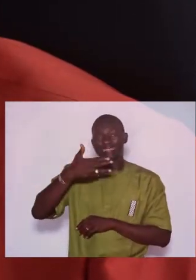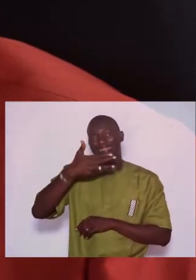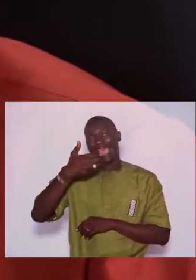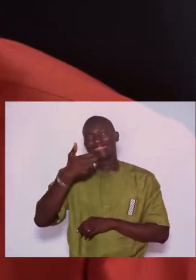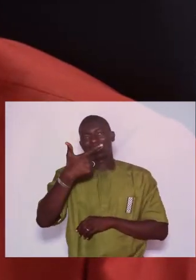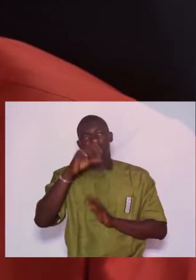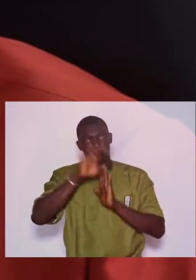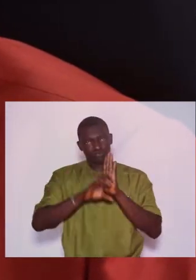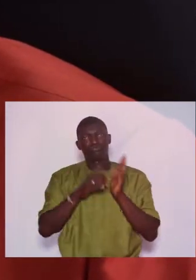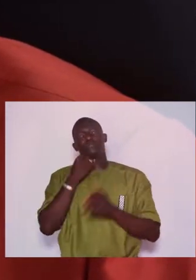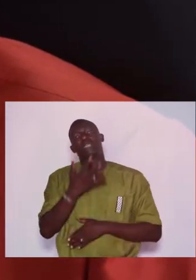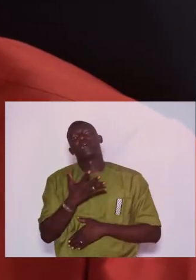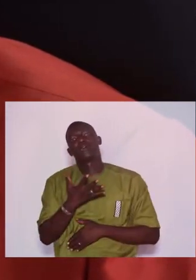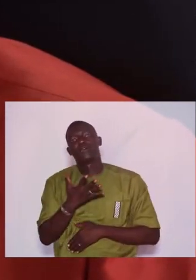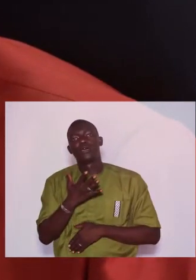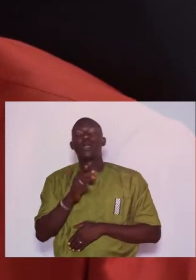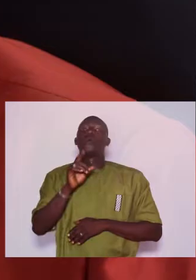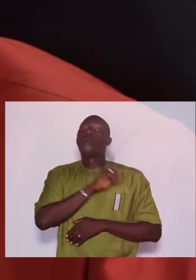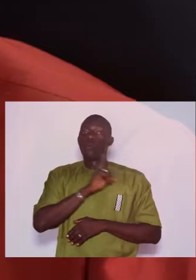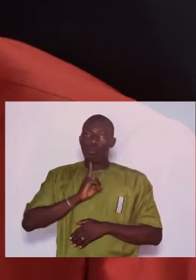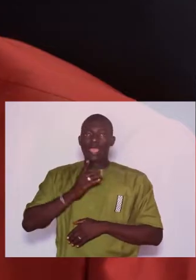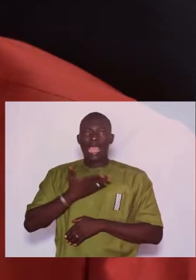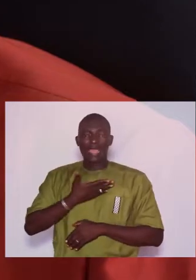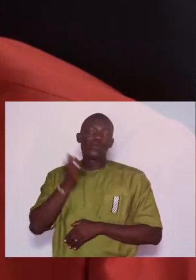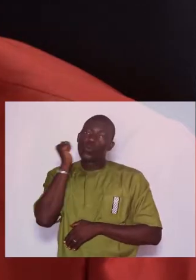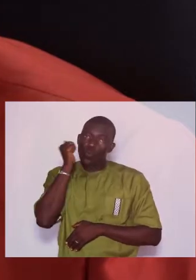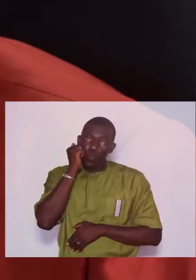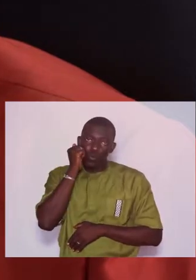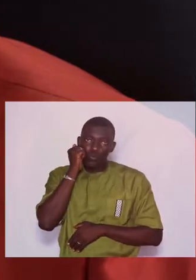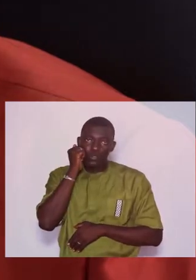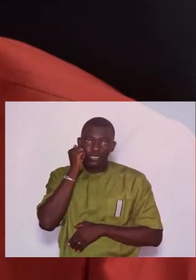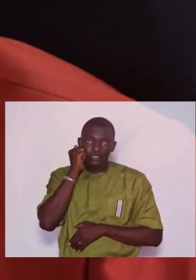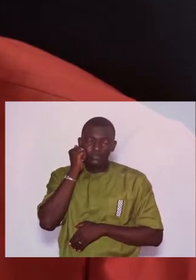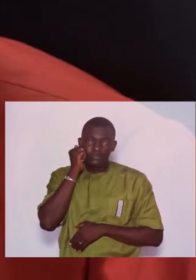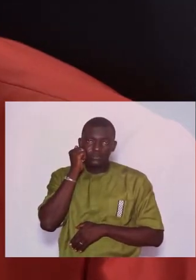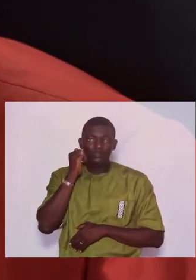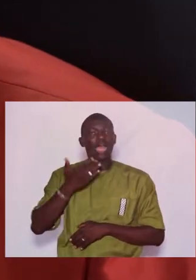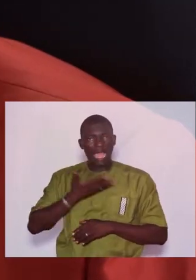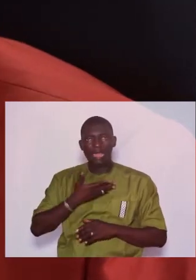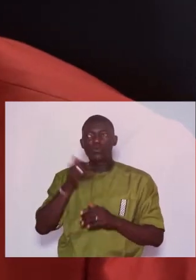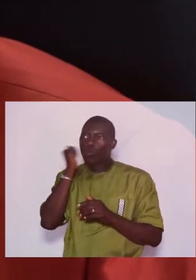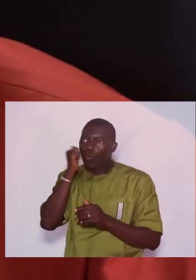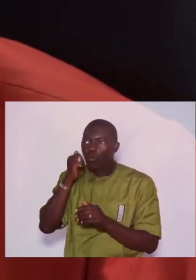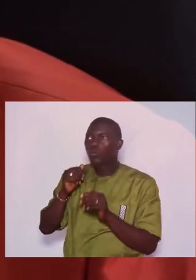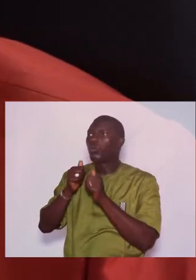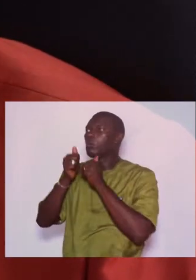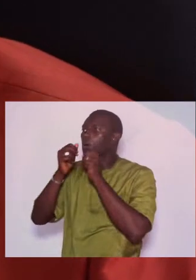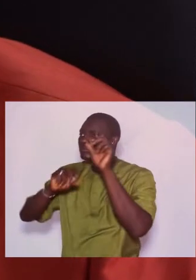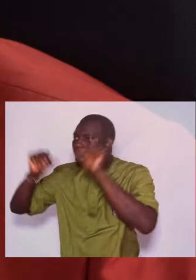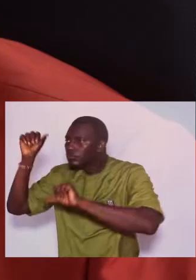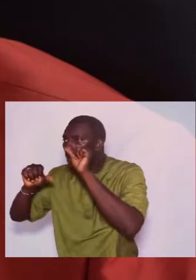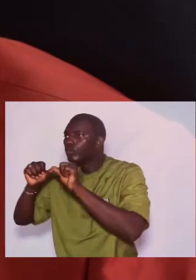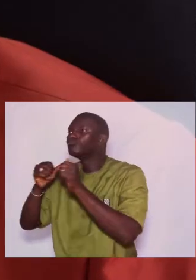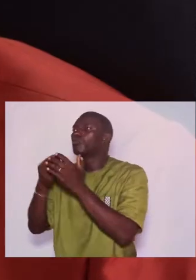Constitution. However, we have always resorted to outsourcing some of our audits to